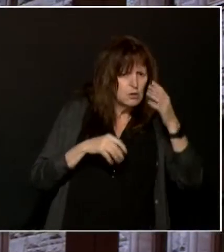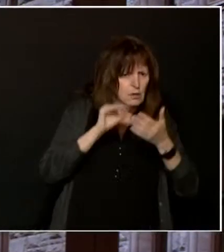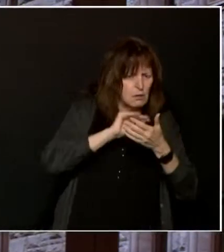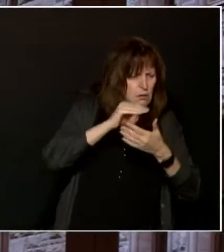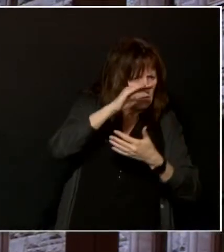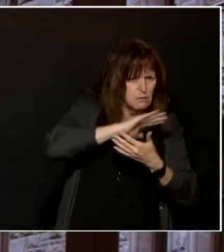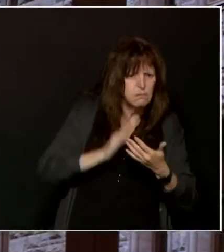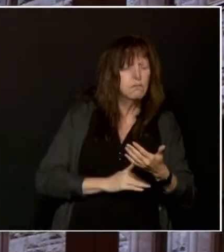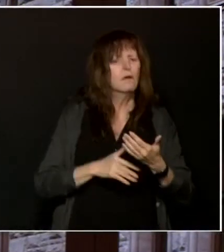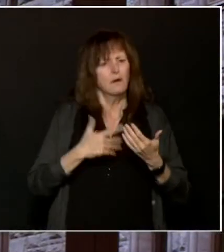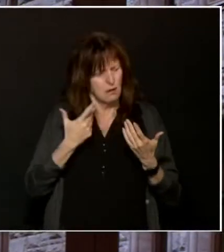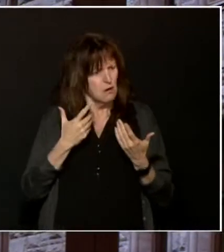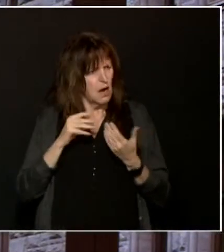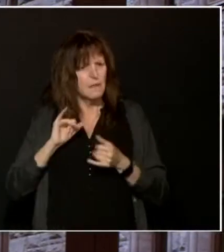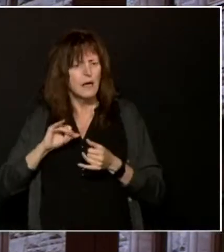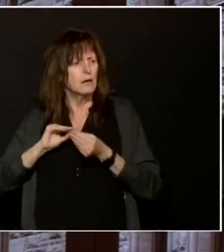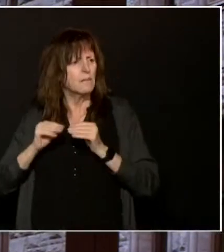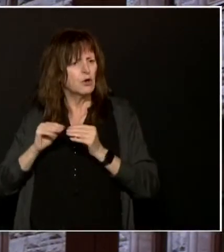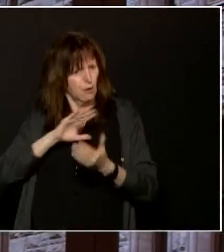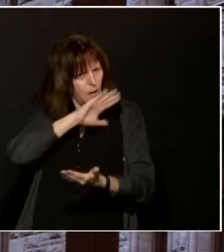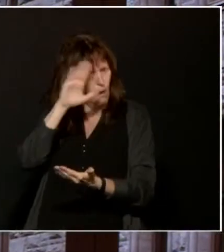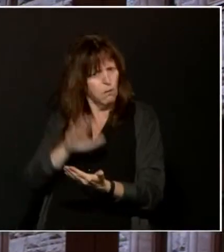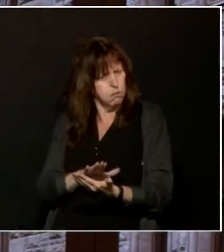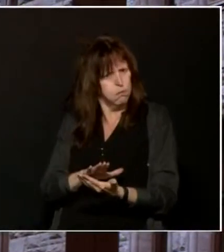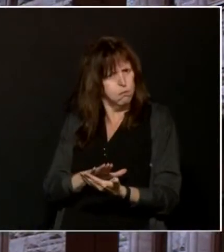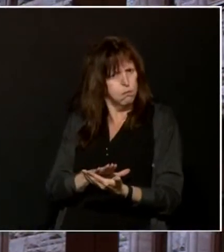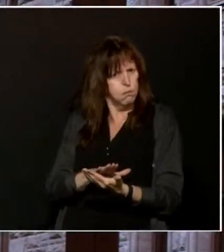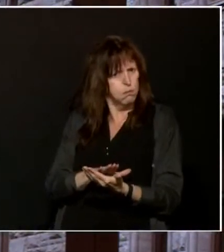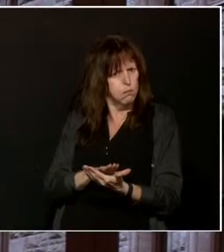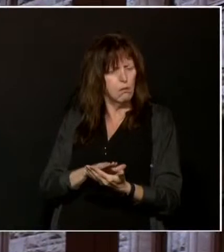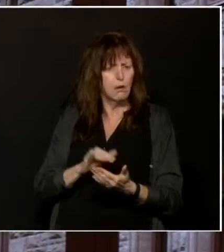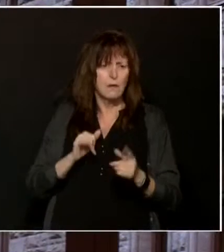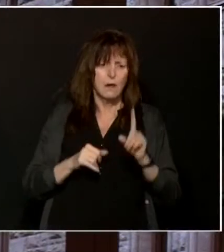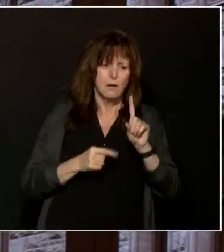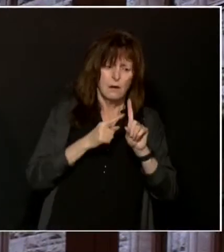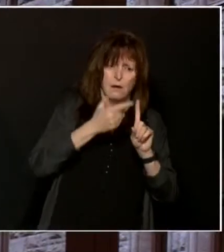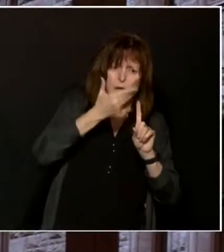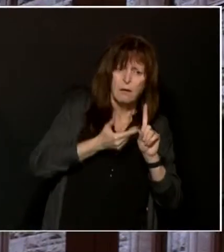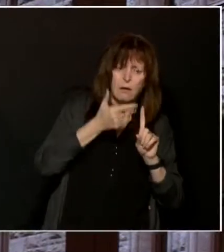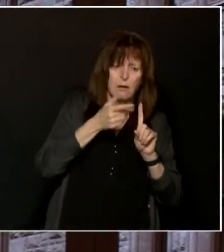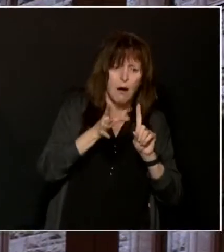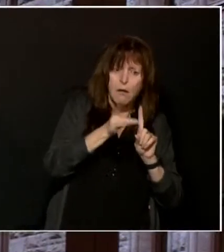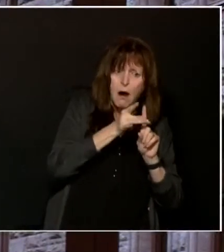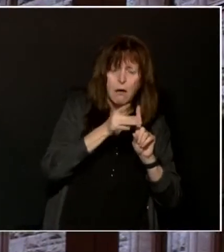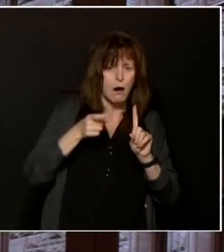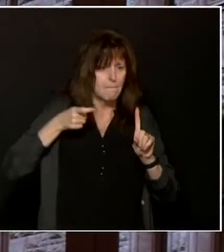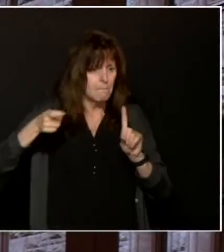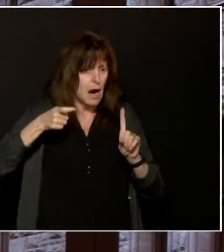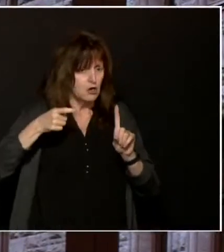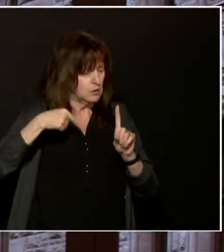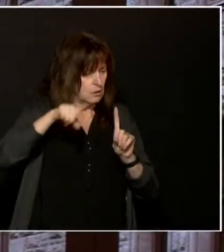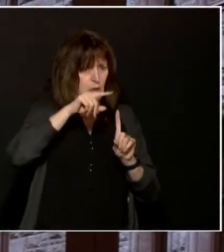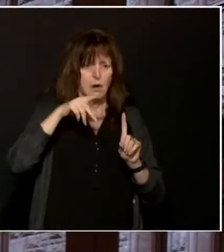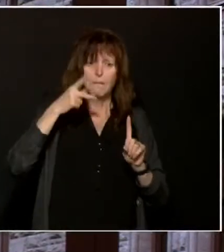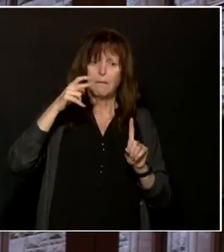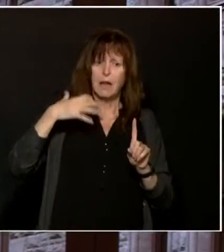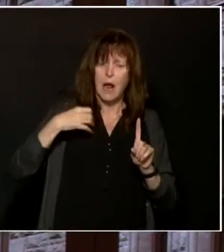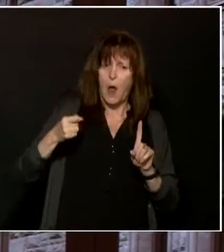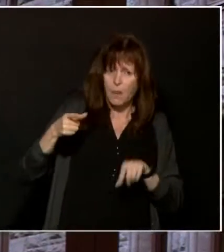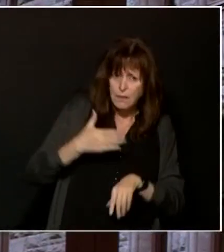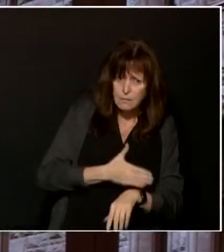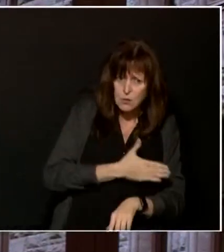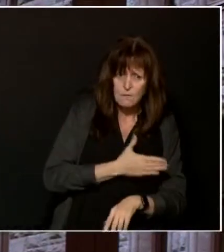and it's our case contact management has improved on the public health side. So we are assessing that with our medical officers of health to see if they are